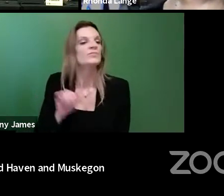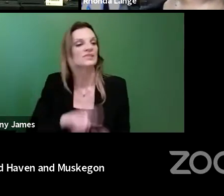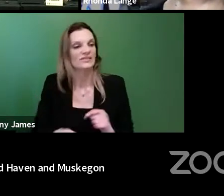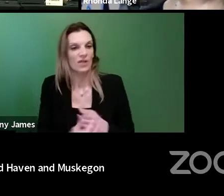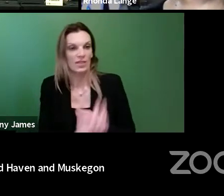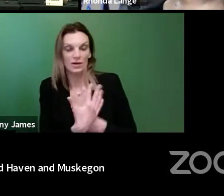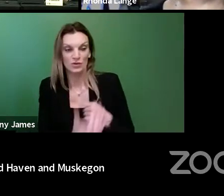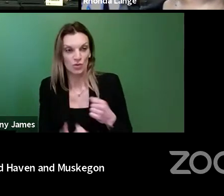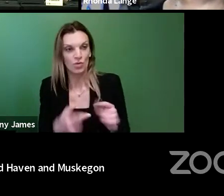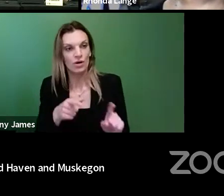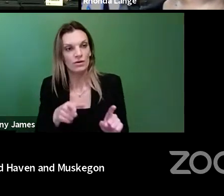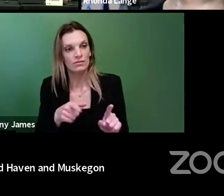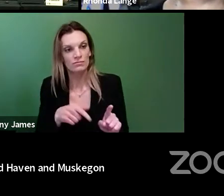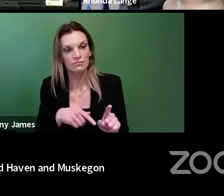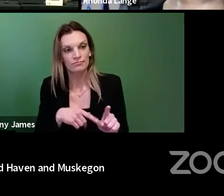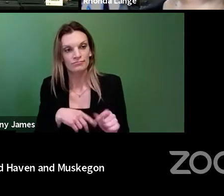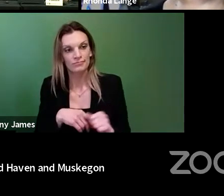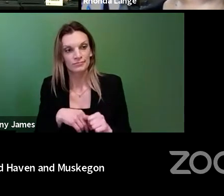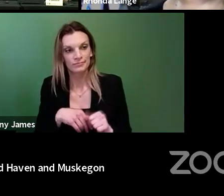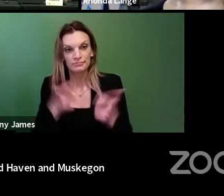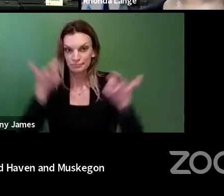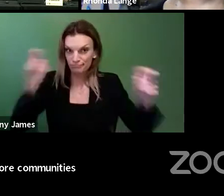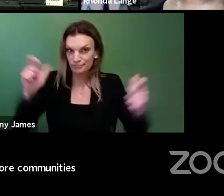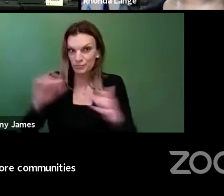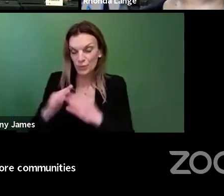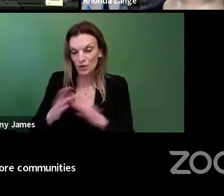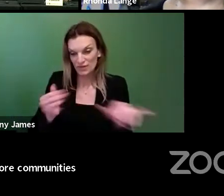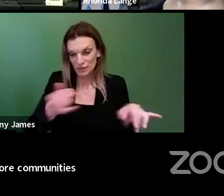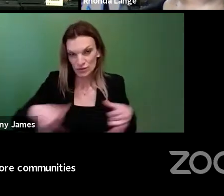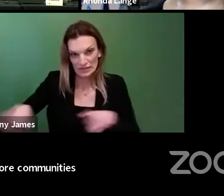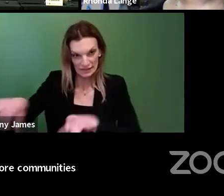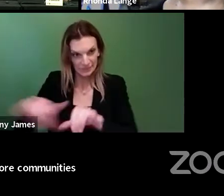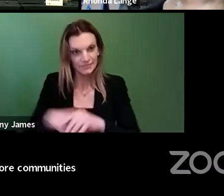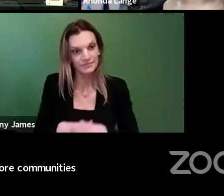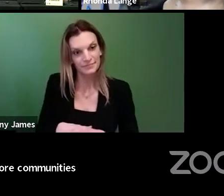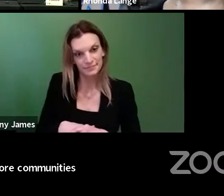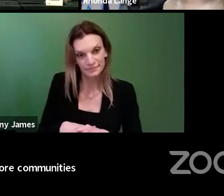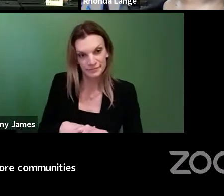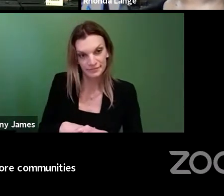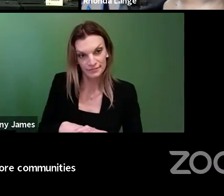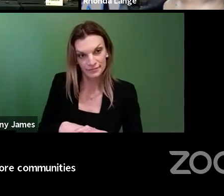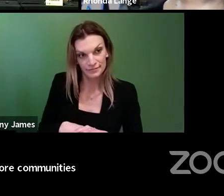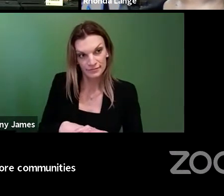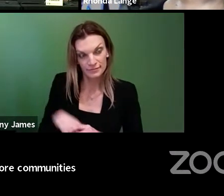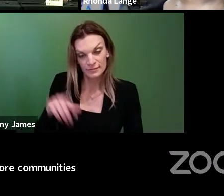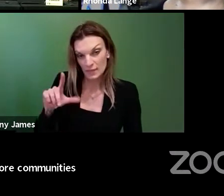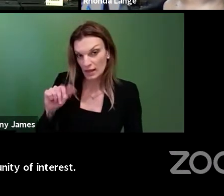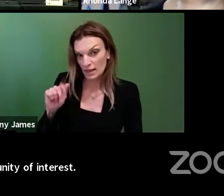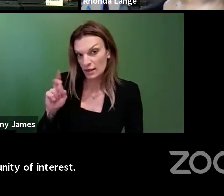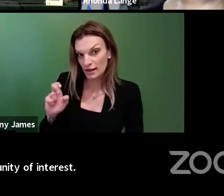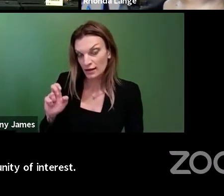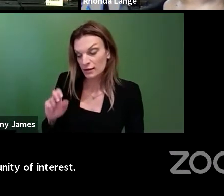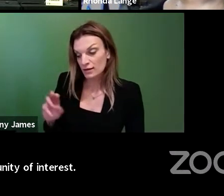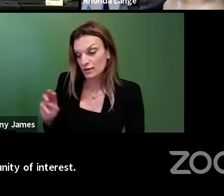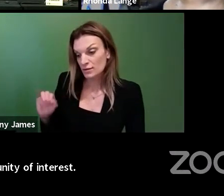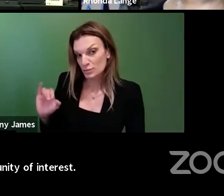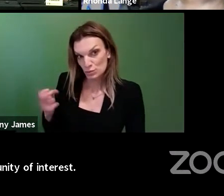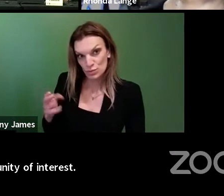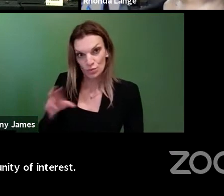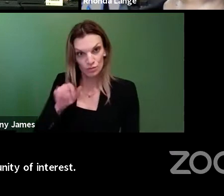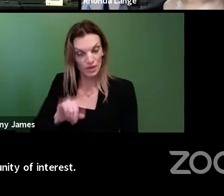communities, make up a significant community of interest. the Lake Michigan West